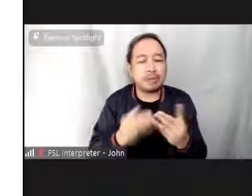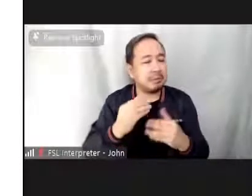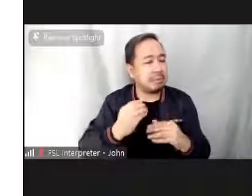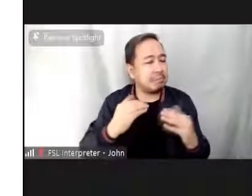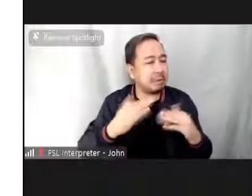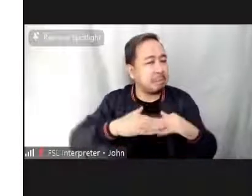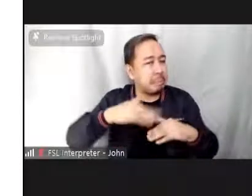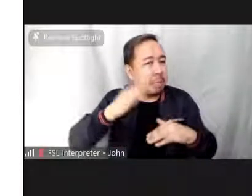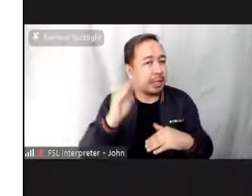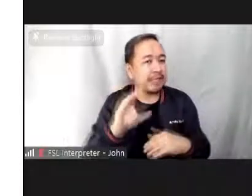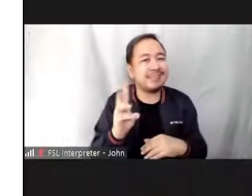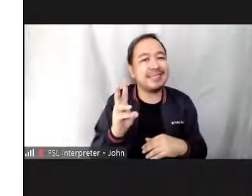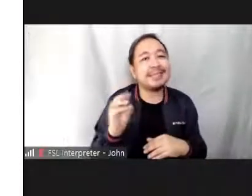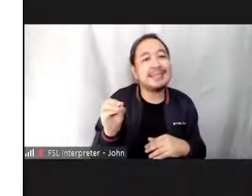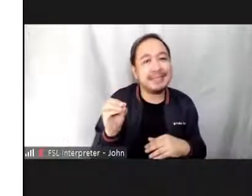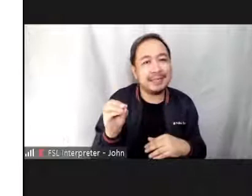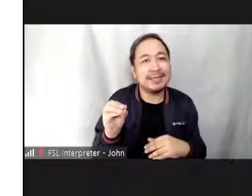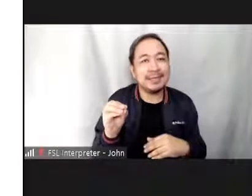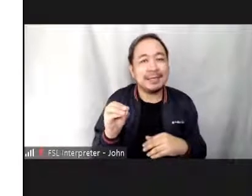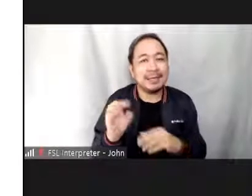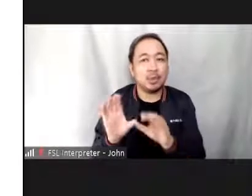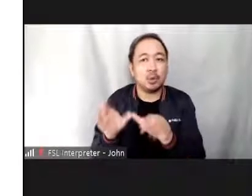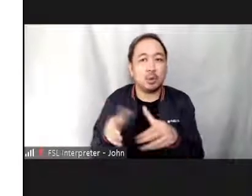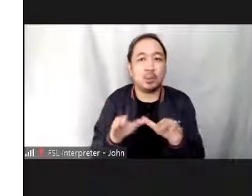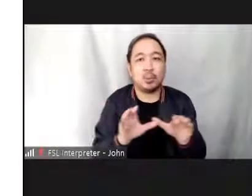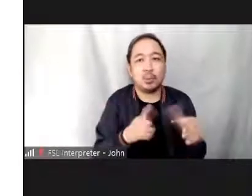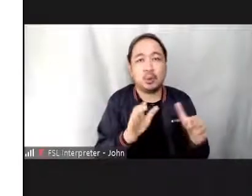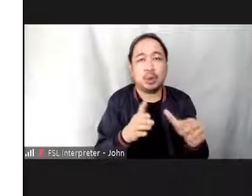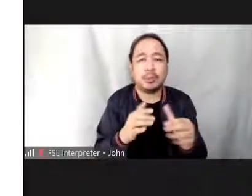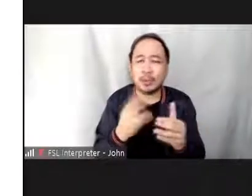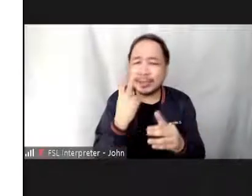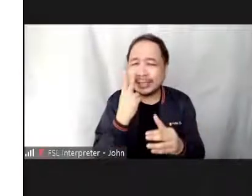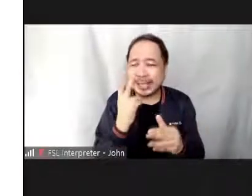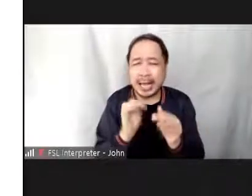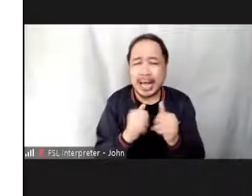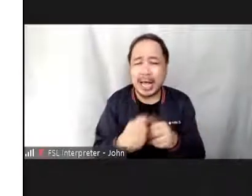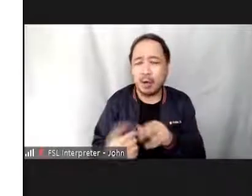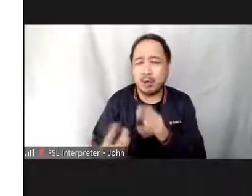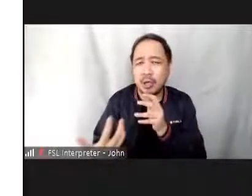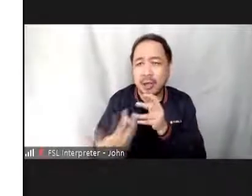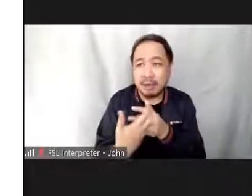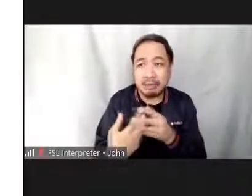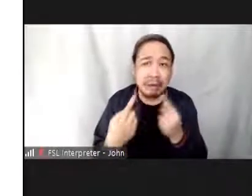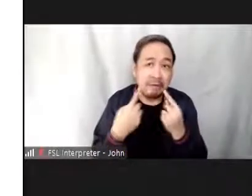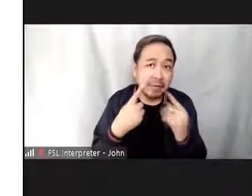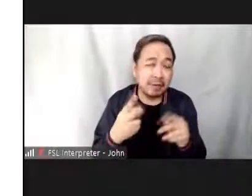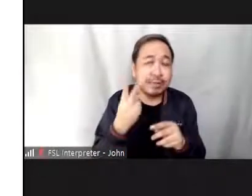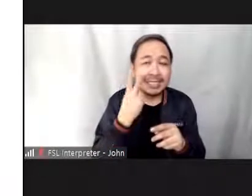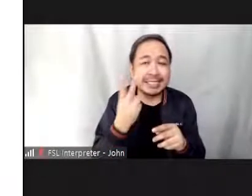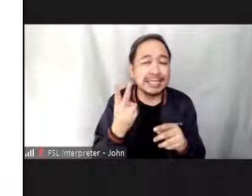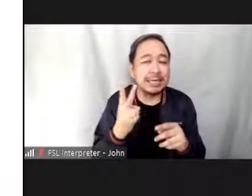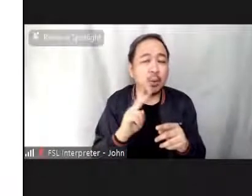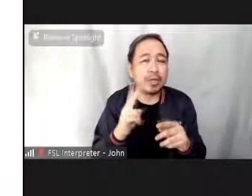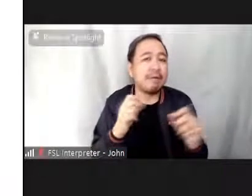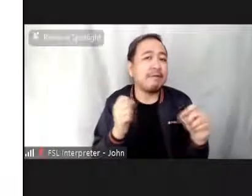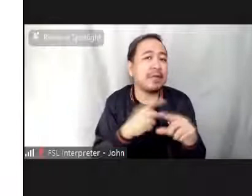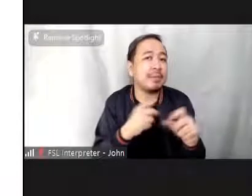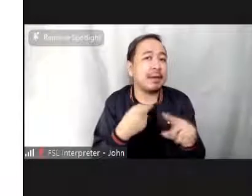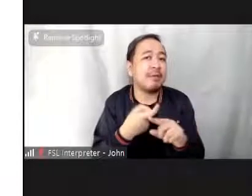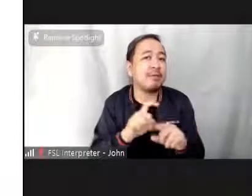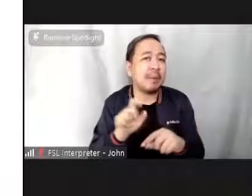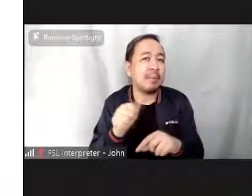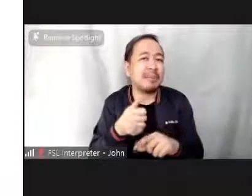At gaano ito ka-effective at gaano ito ka-user-friendly, let's hear it from the WCPUs of Baguio General Hospital and Medical